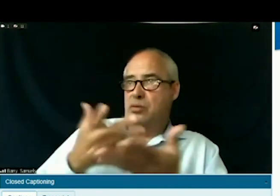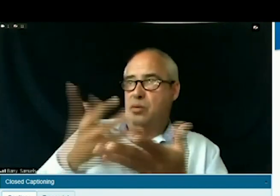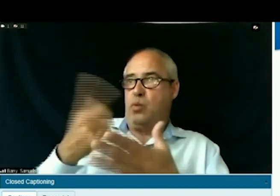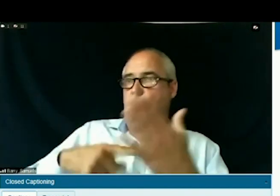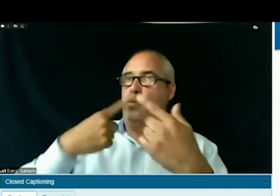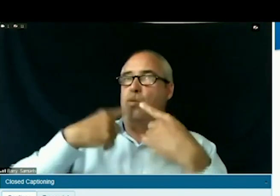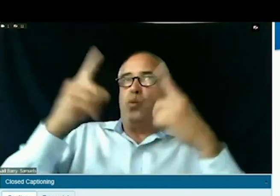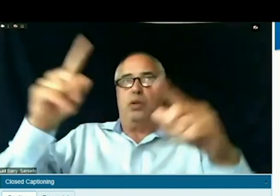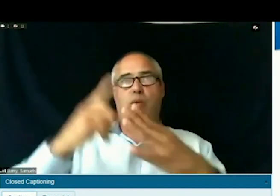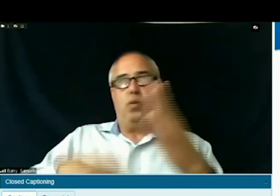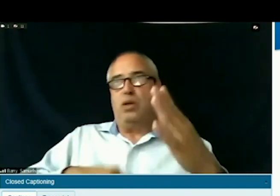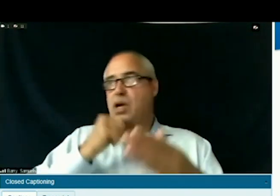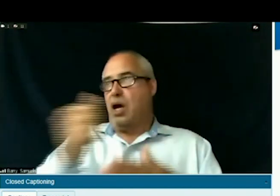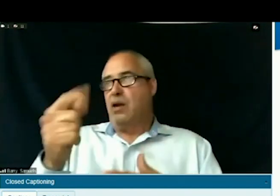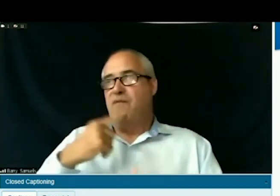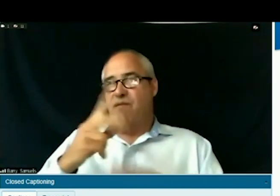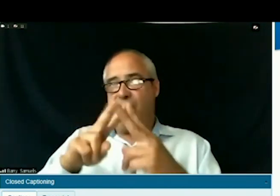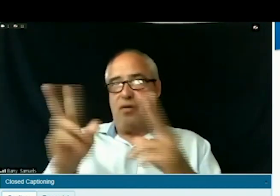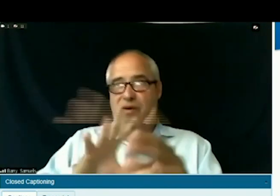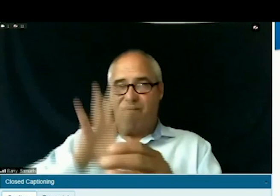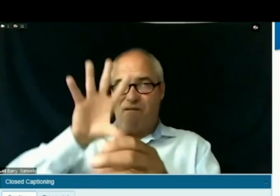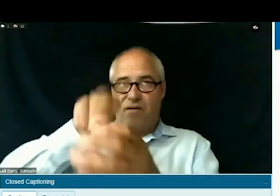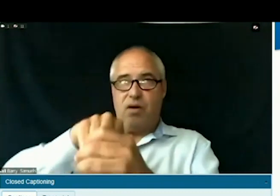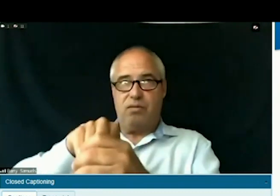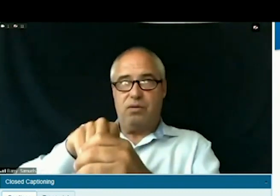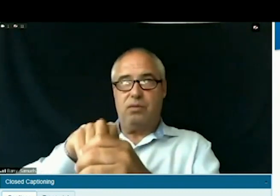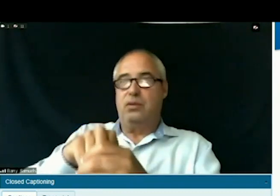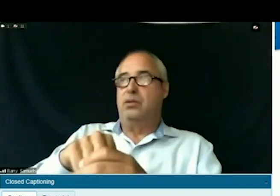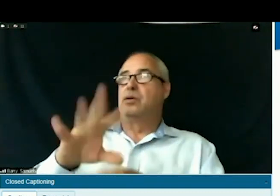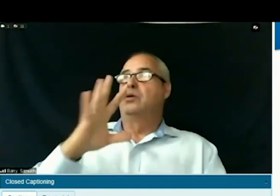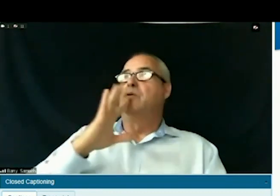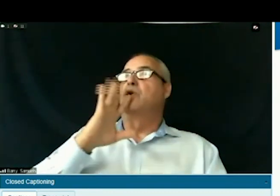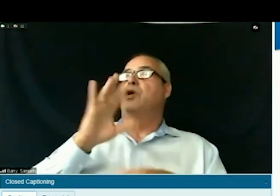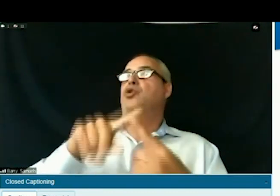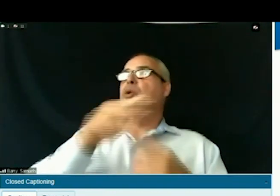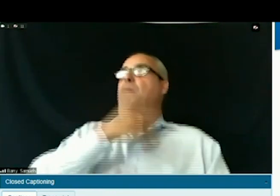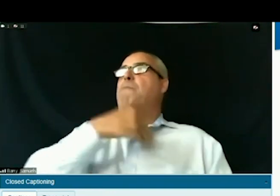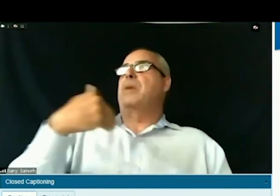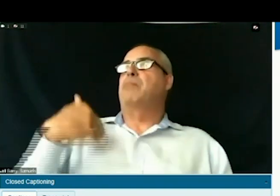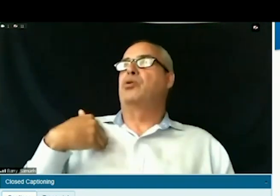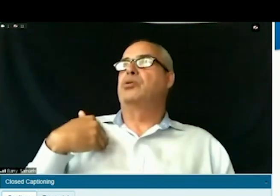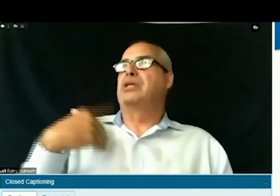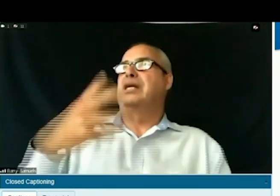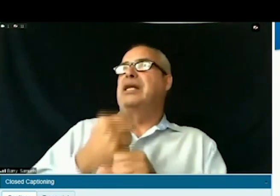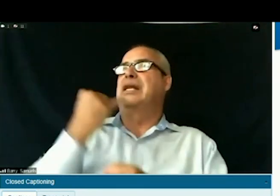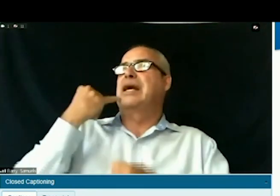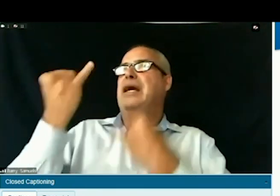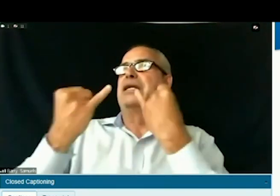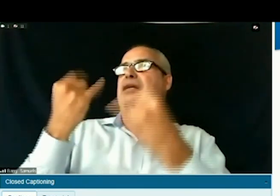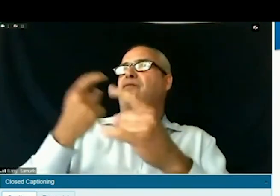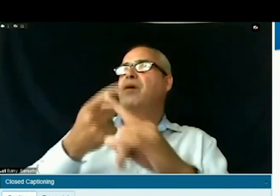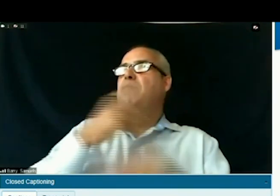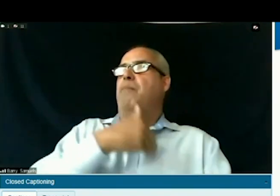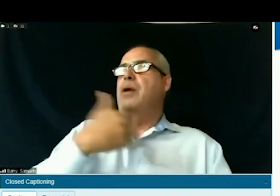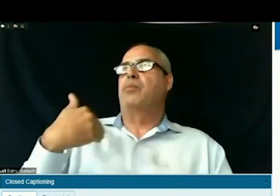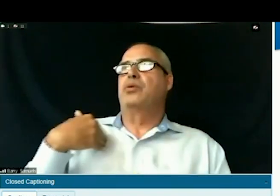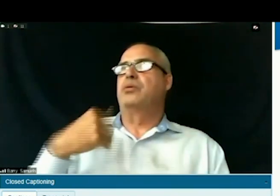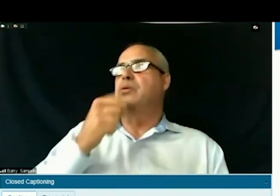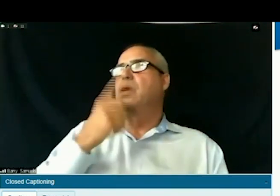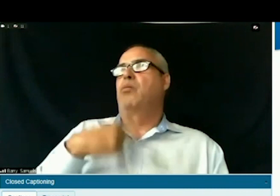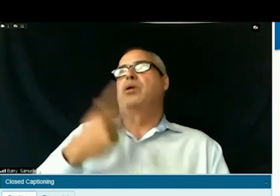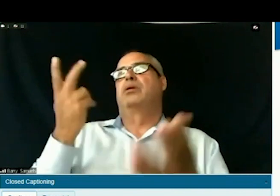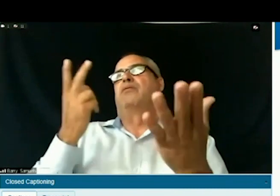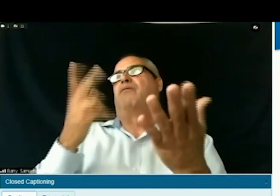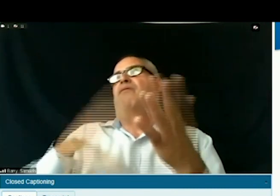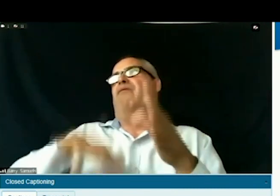doesn't? I got very involved. We all did, in talking to our members, getting ideas from our members, because we didn't want to just find